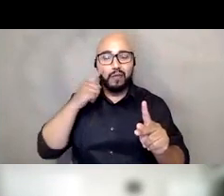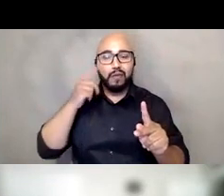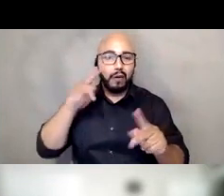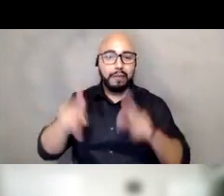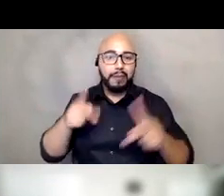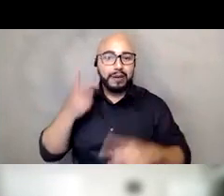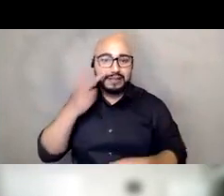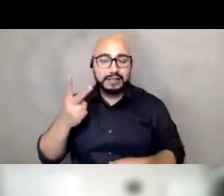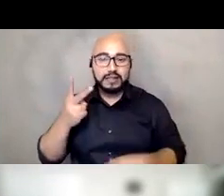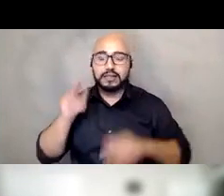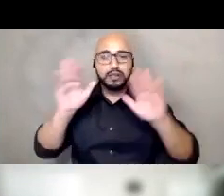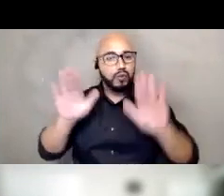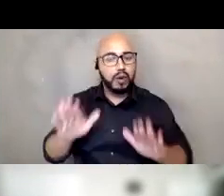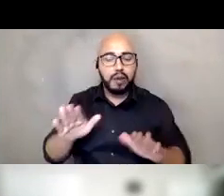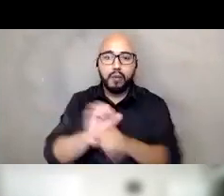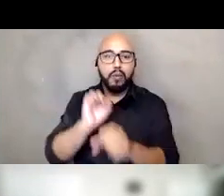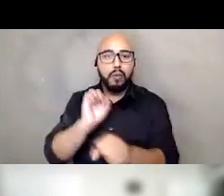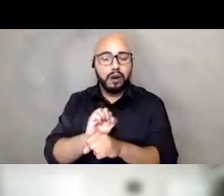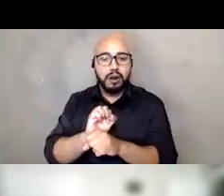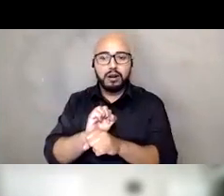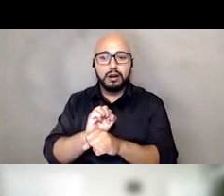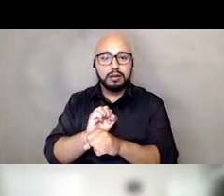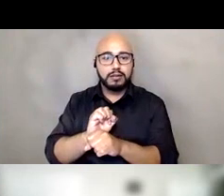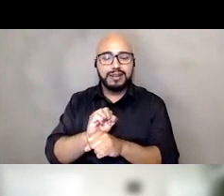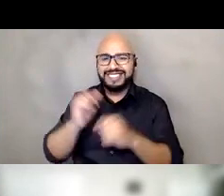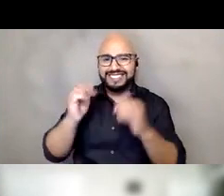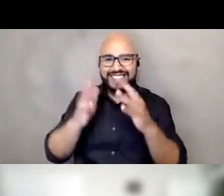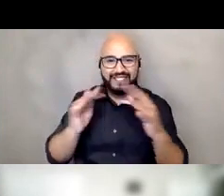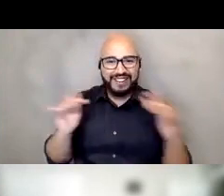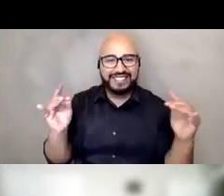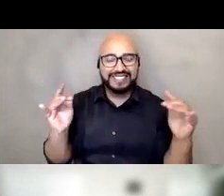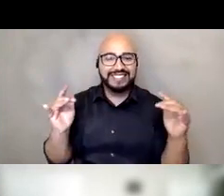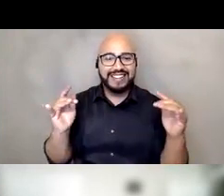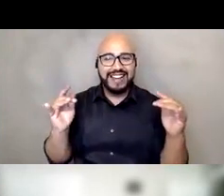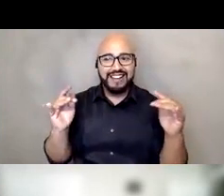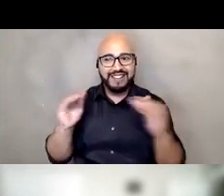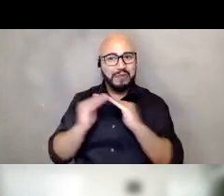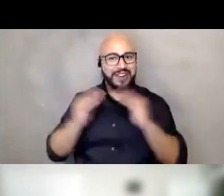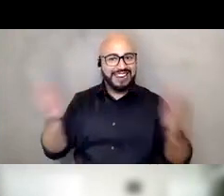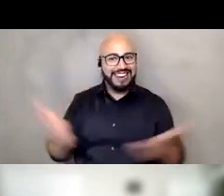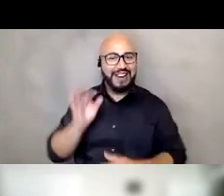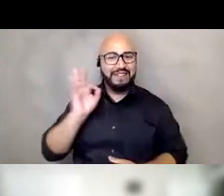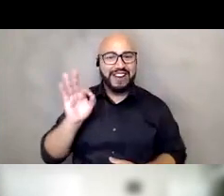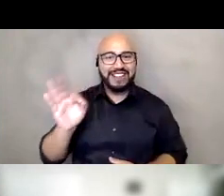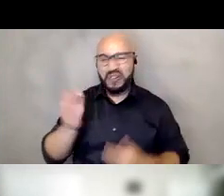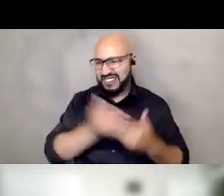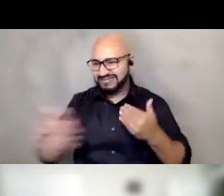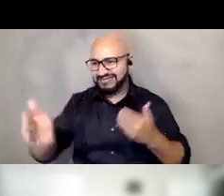of incredible work and sort of diversity of the community here in Fresno and beyond,